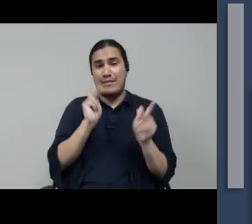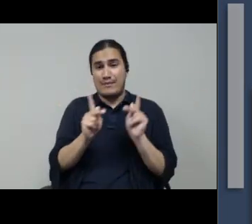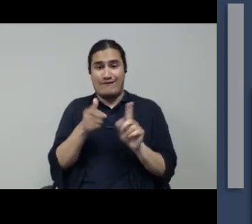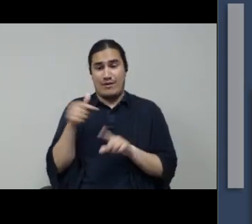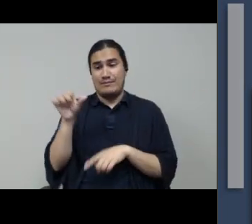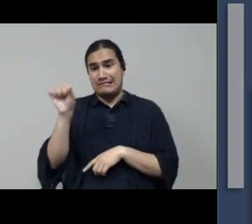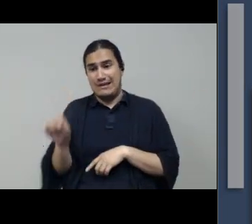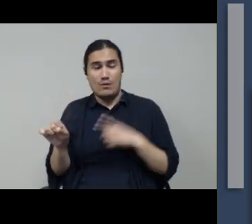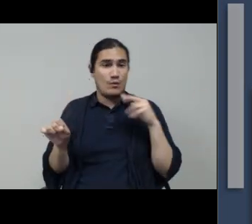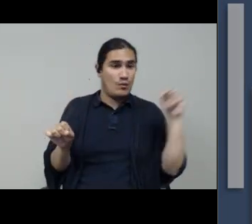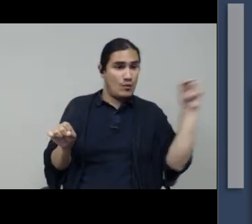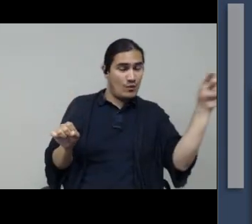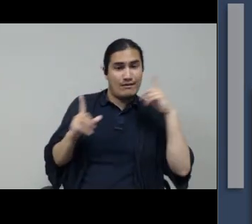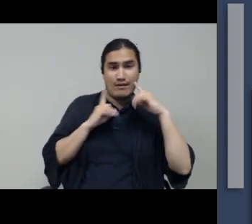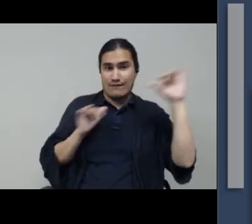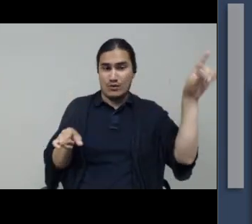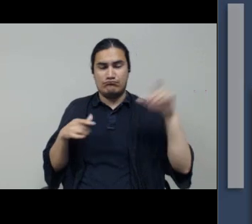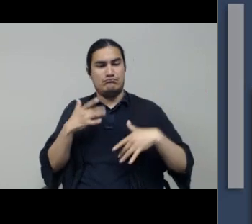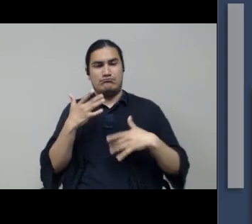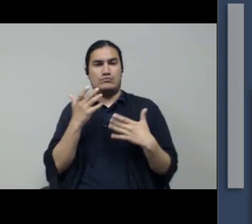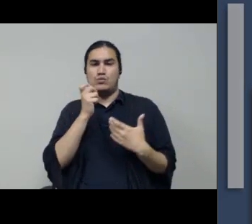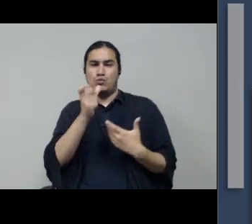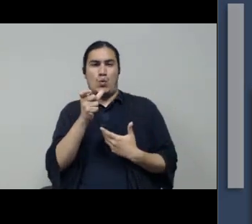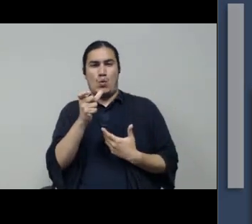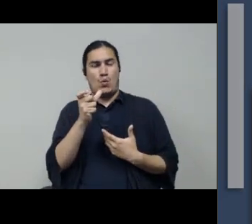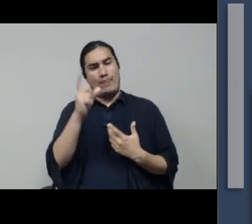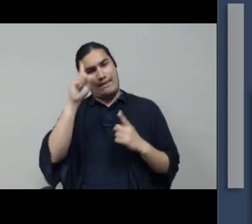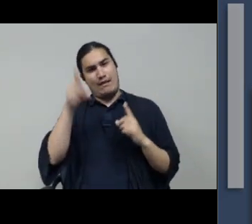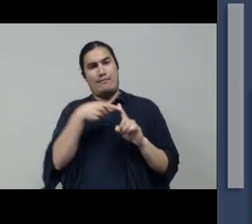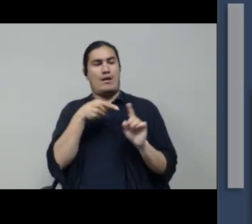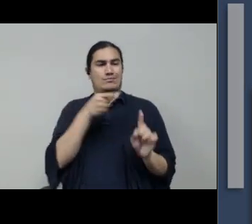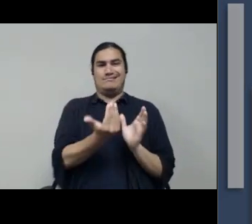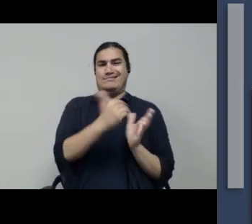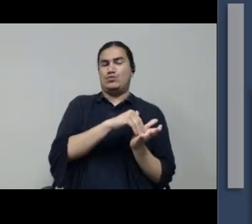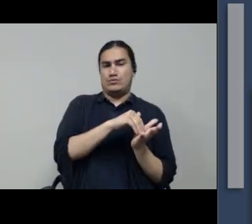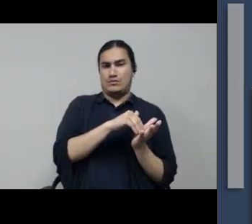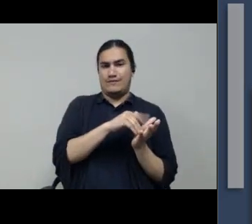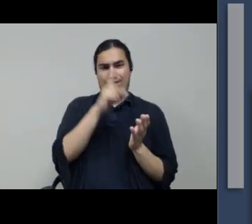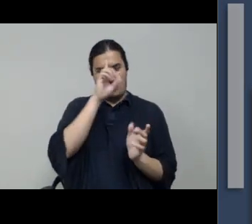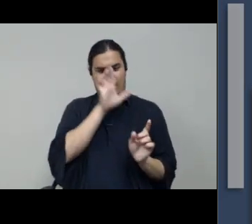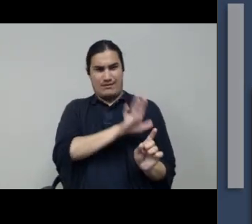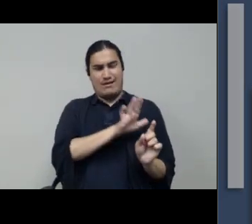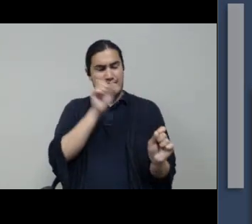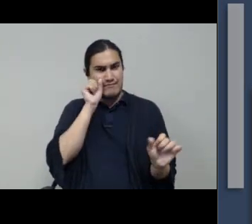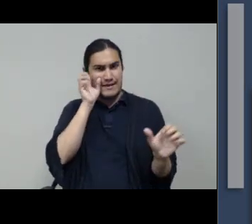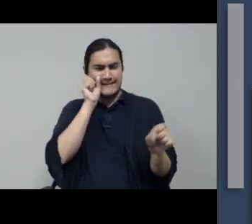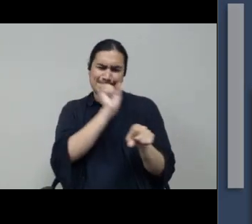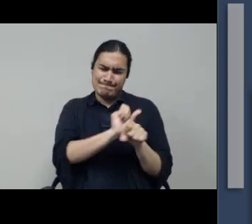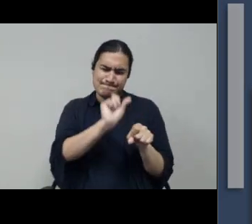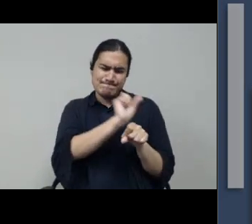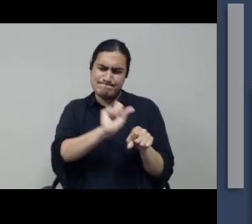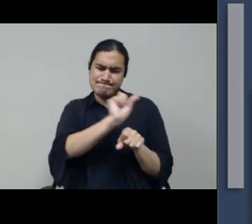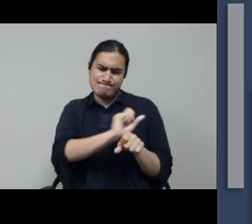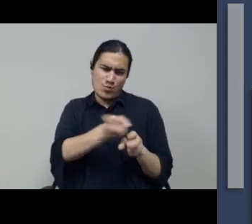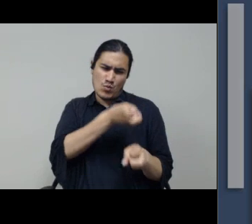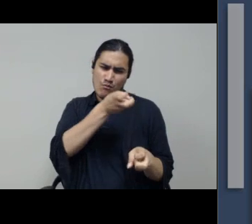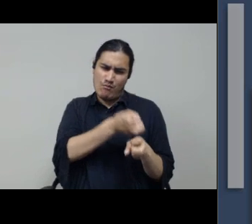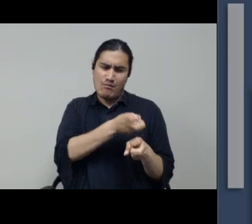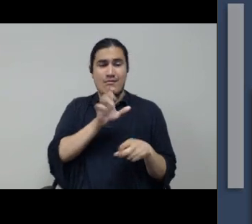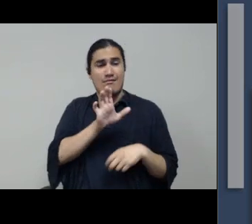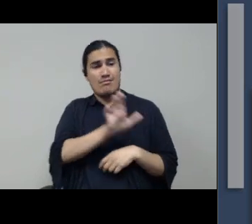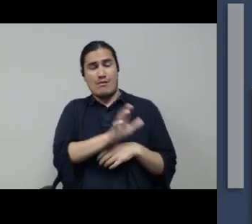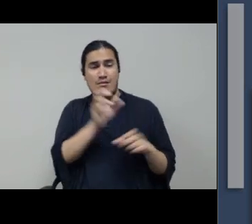California don't give credit to the Central Valley for the amazing tenacity and an amazing